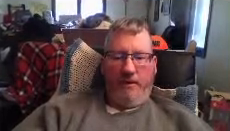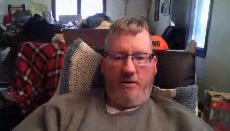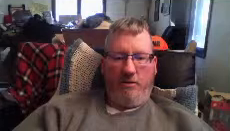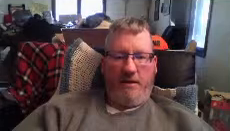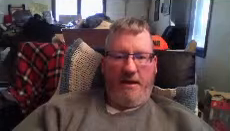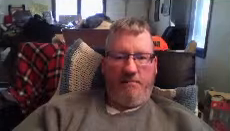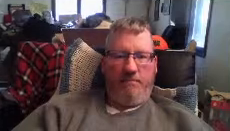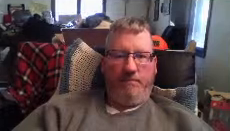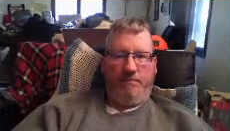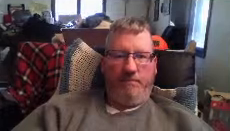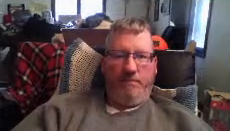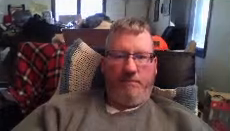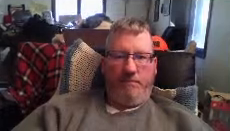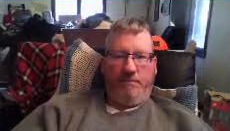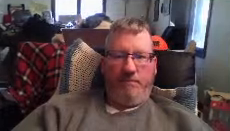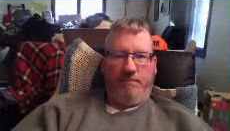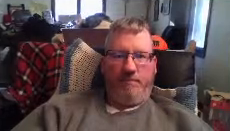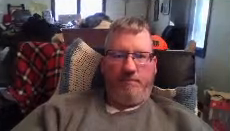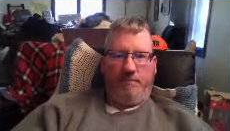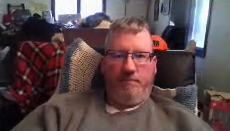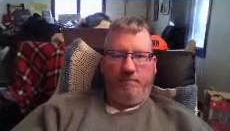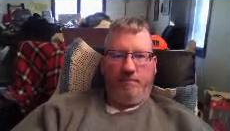All right, we got a little time.